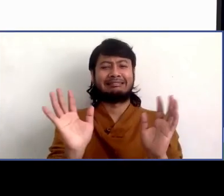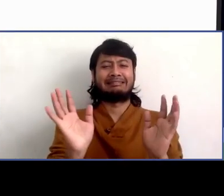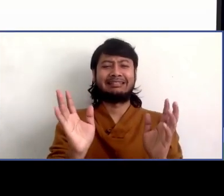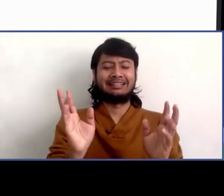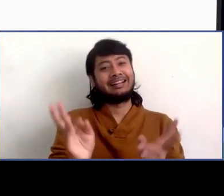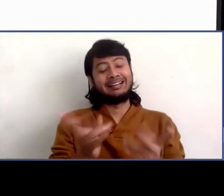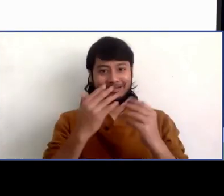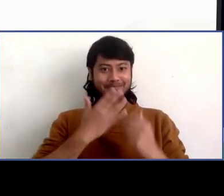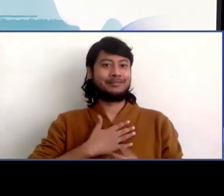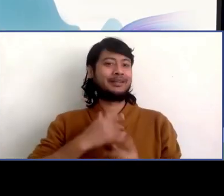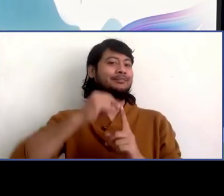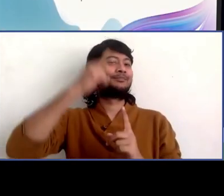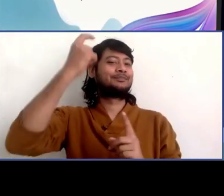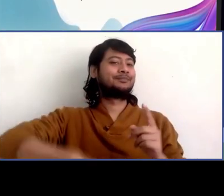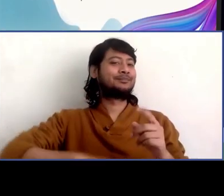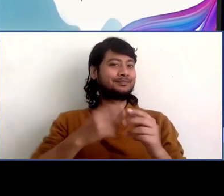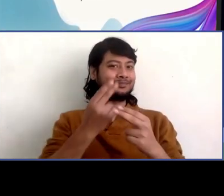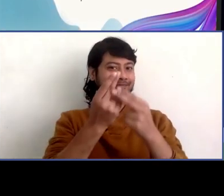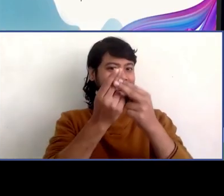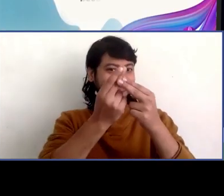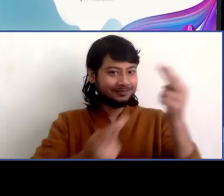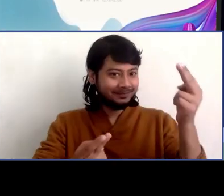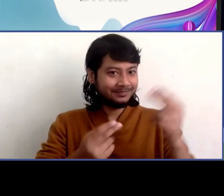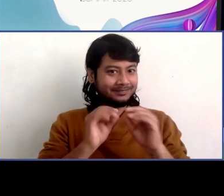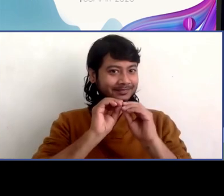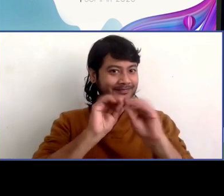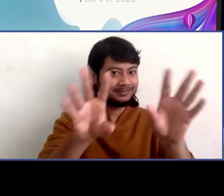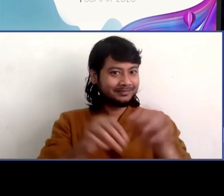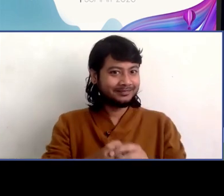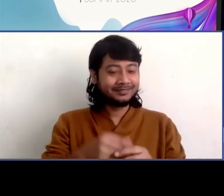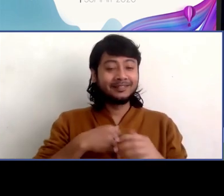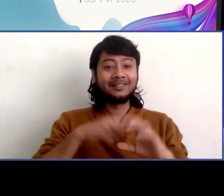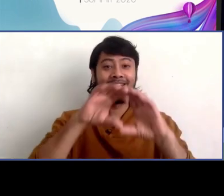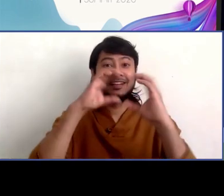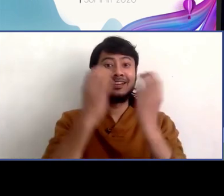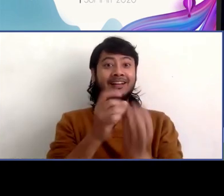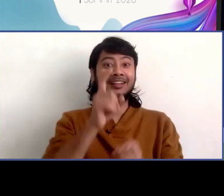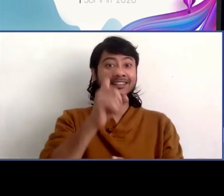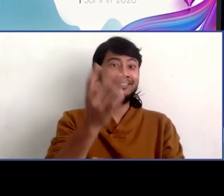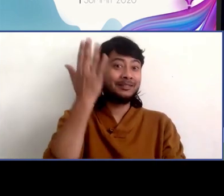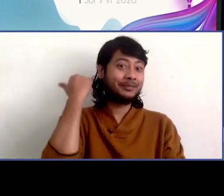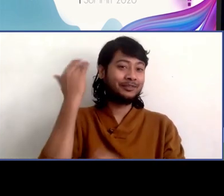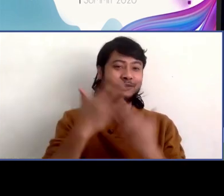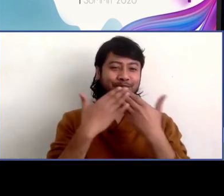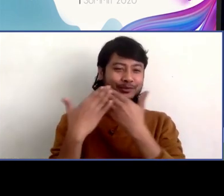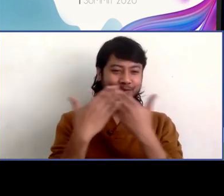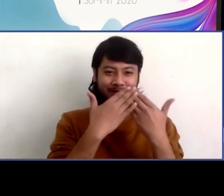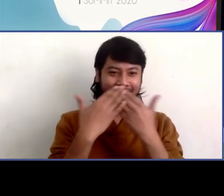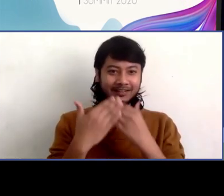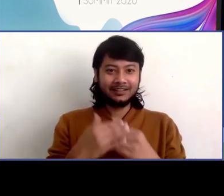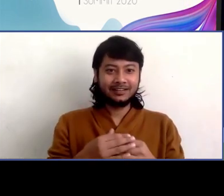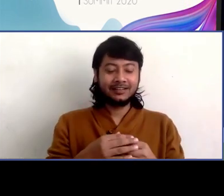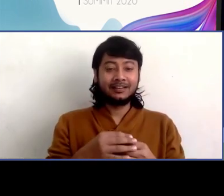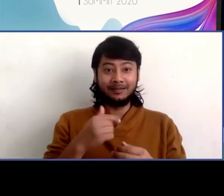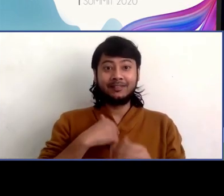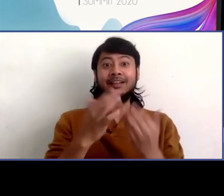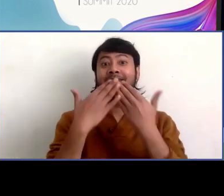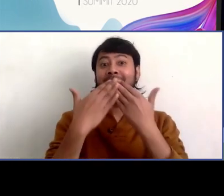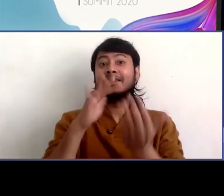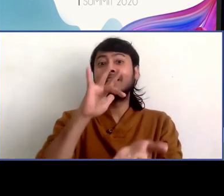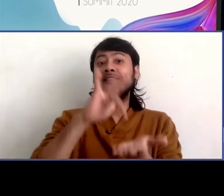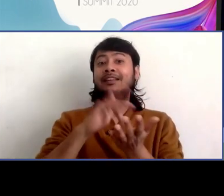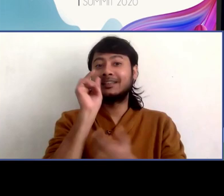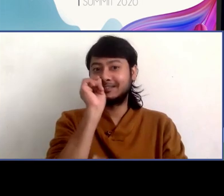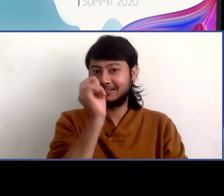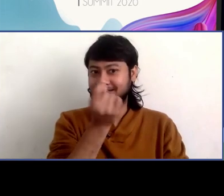happened when I was in seventh standard in school. And I studied my schooling in Chennai.